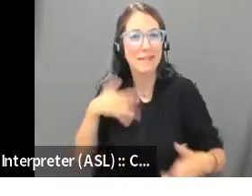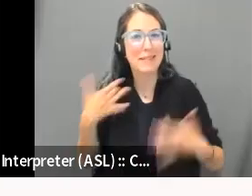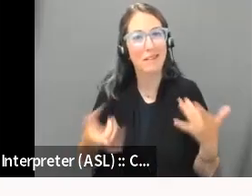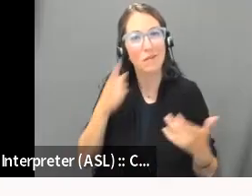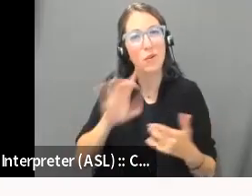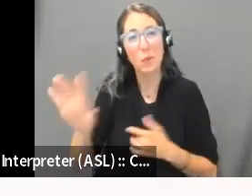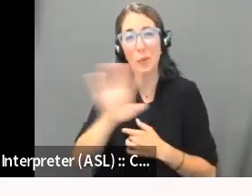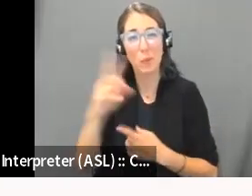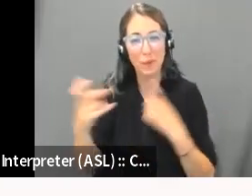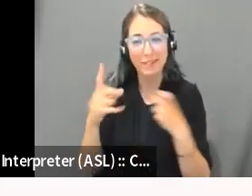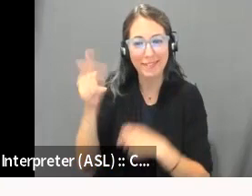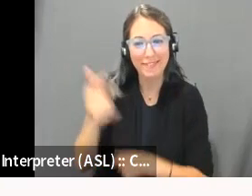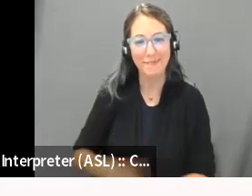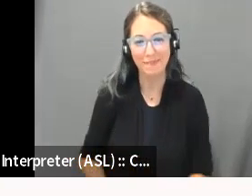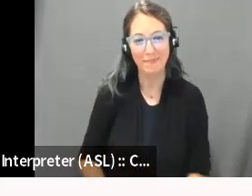answers at the end.